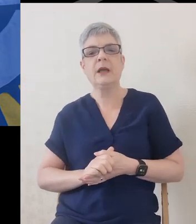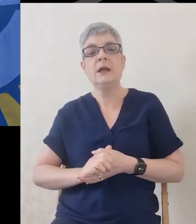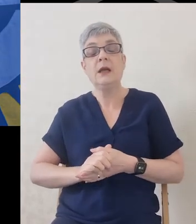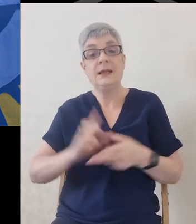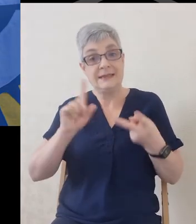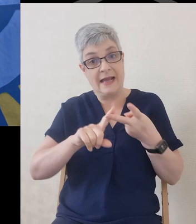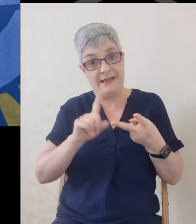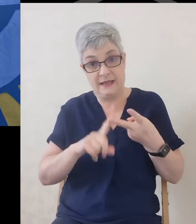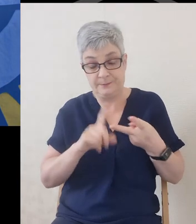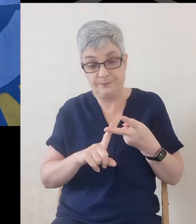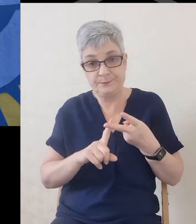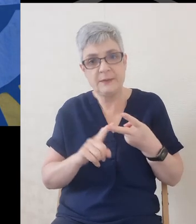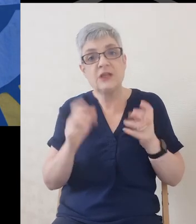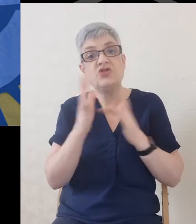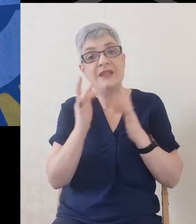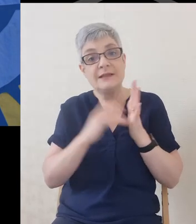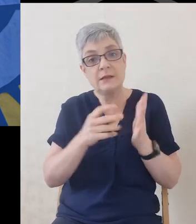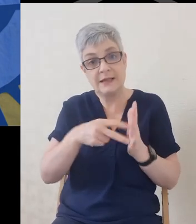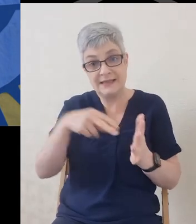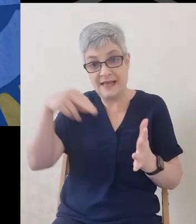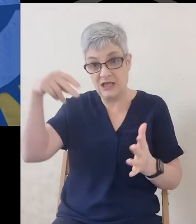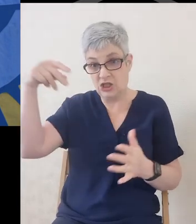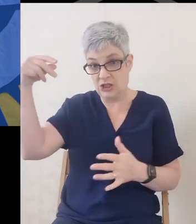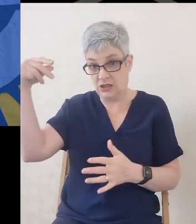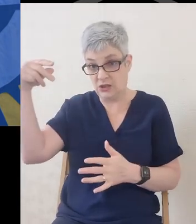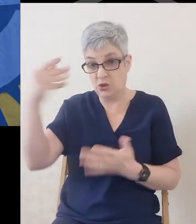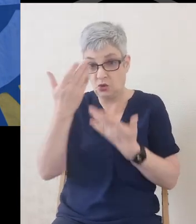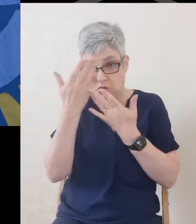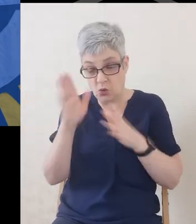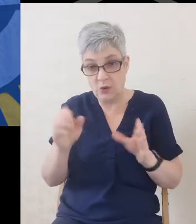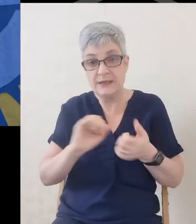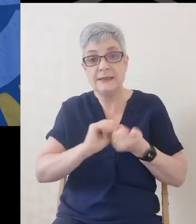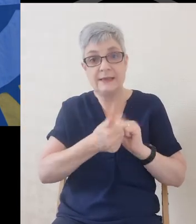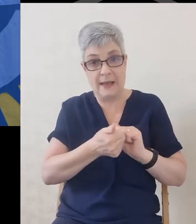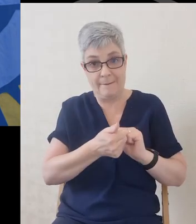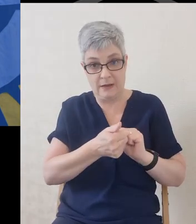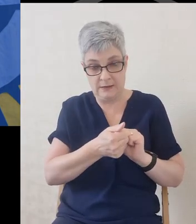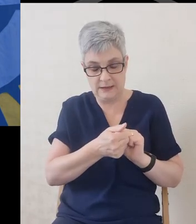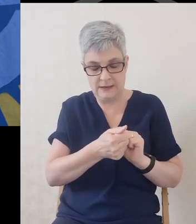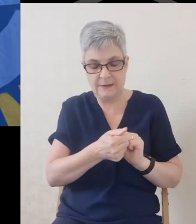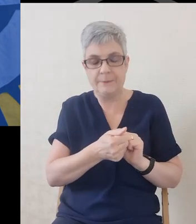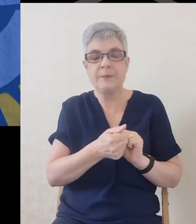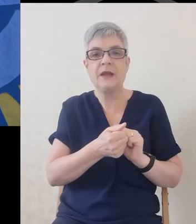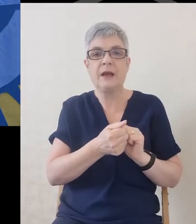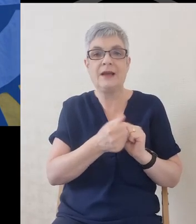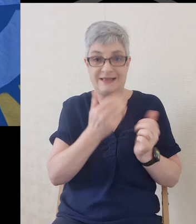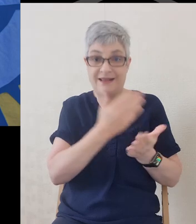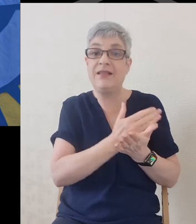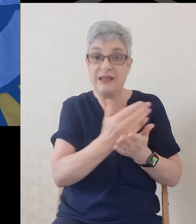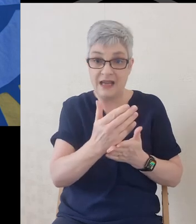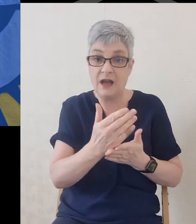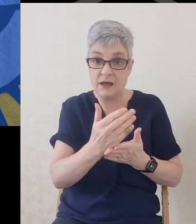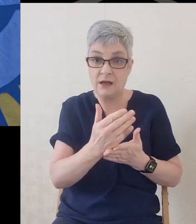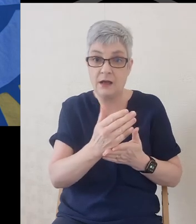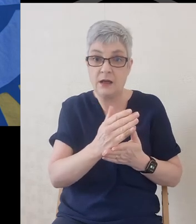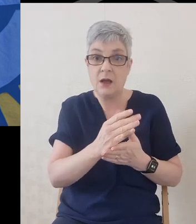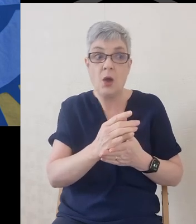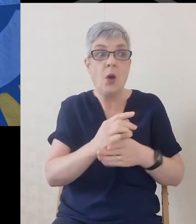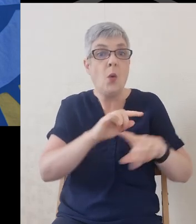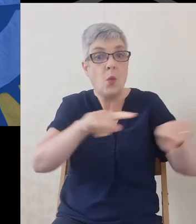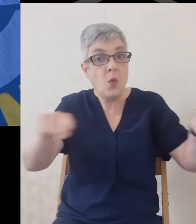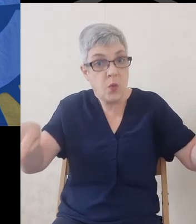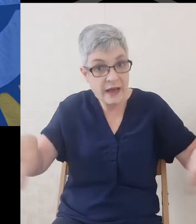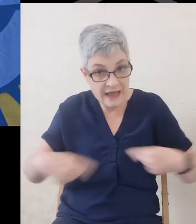And secondly, Jesus' ascension points out to his disciples, makes it clear that we are the body of